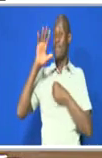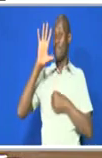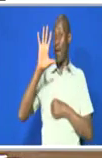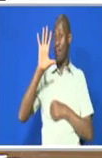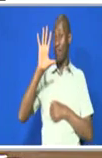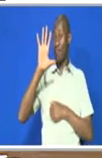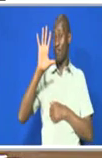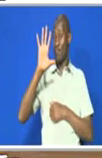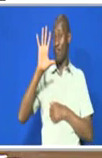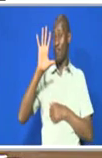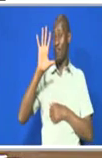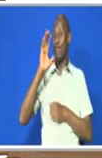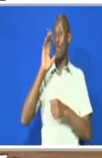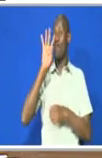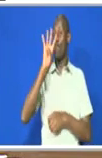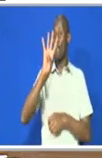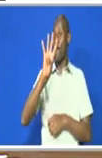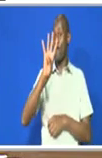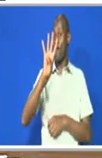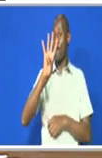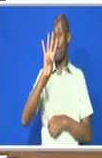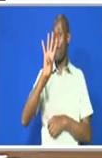5, 4,